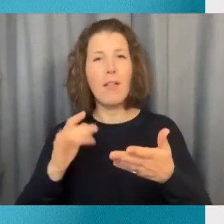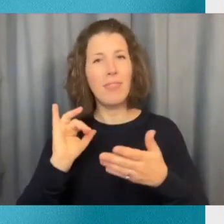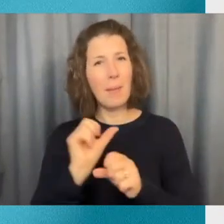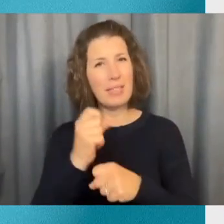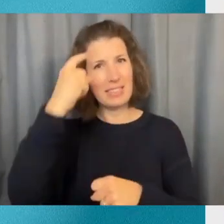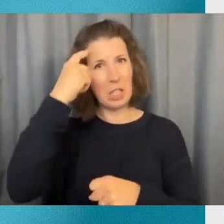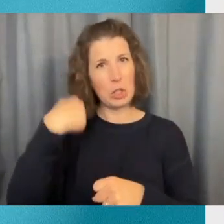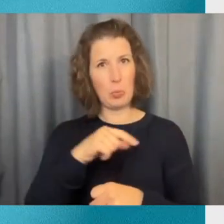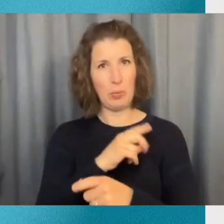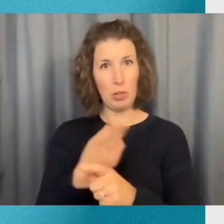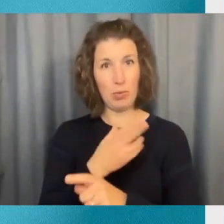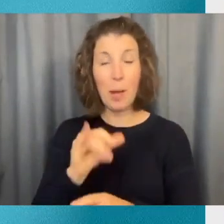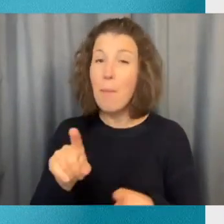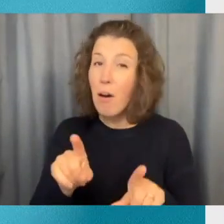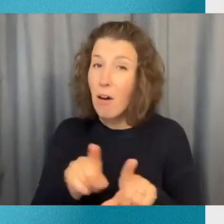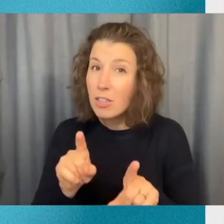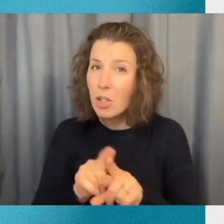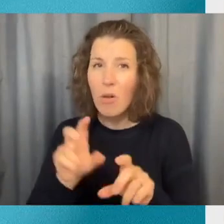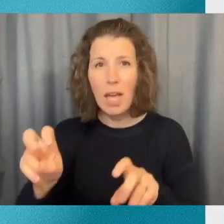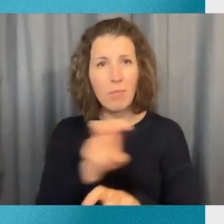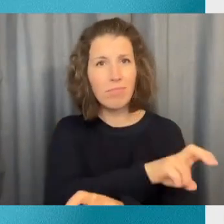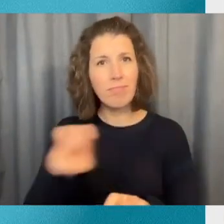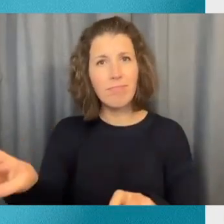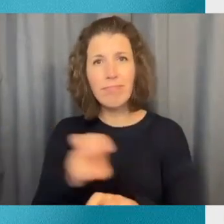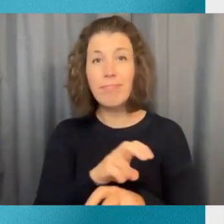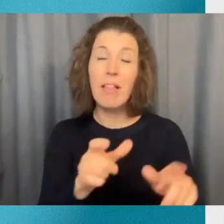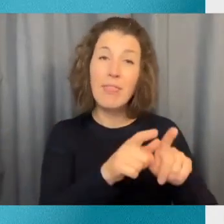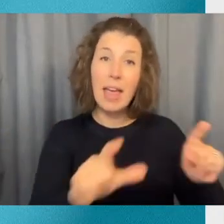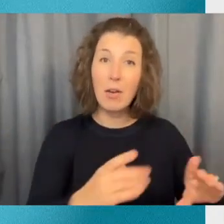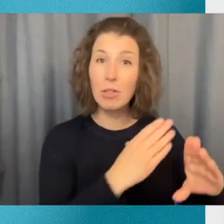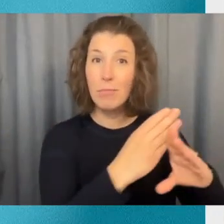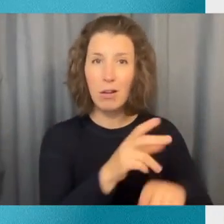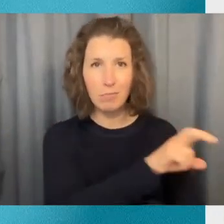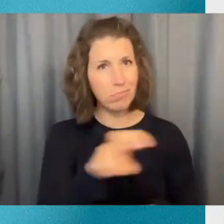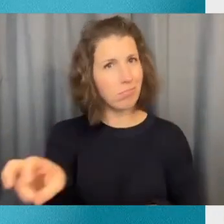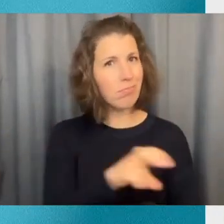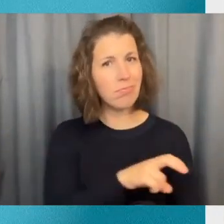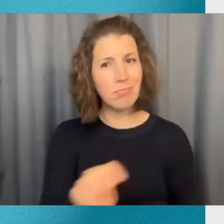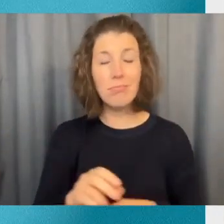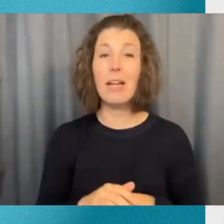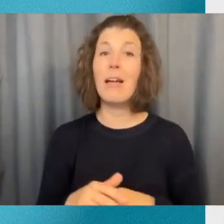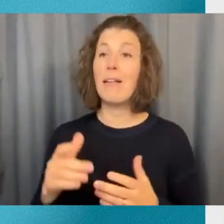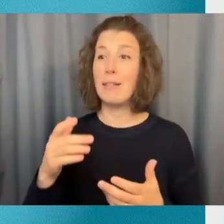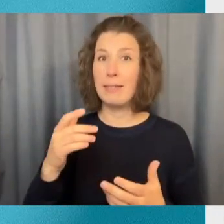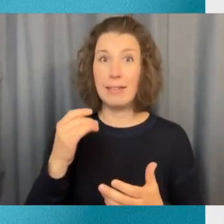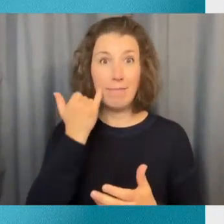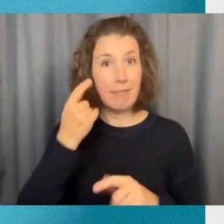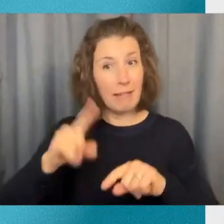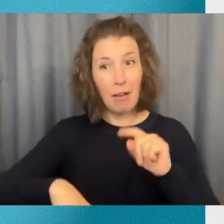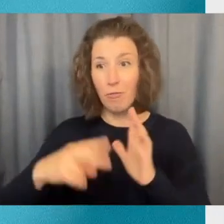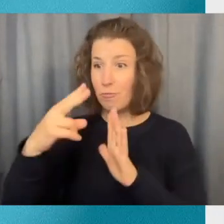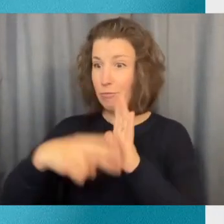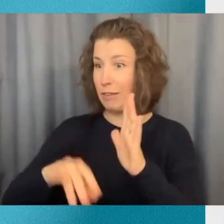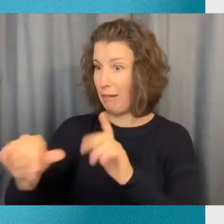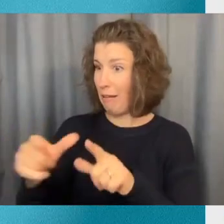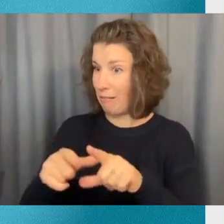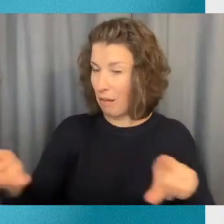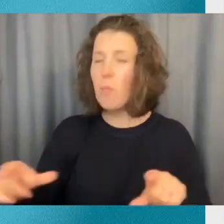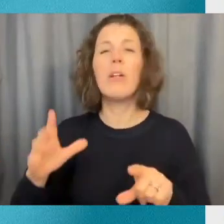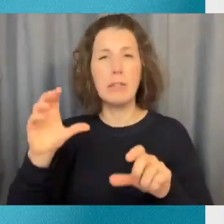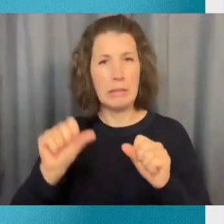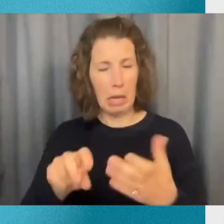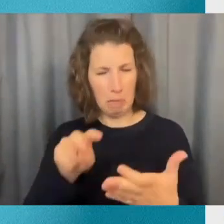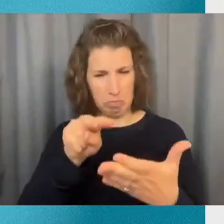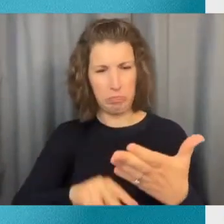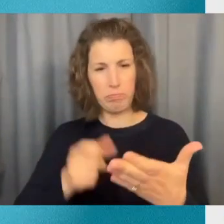comics can transcend language barriers and literacy challenges. And they add this visual attraction and appeal to receiving information,